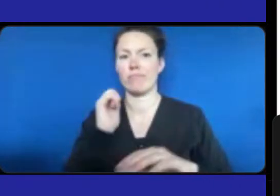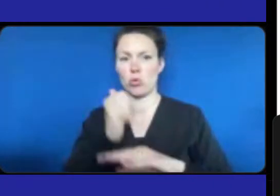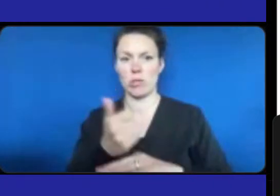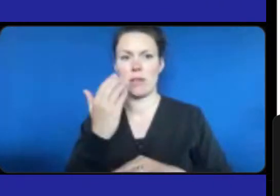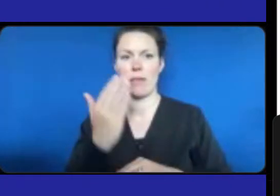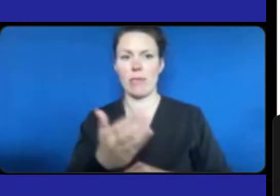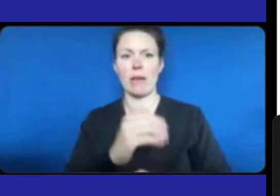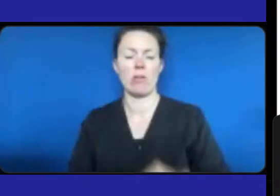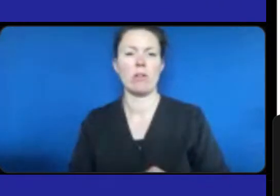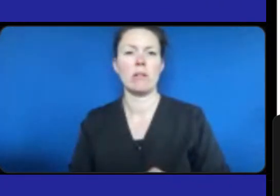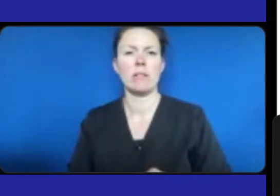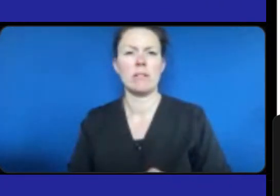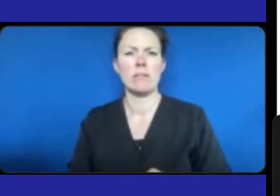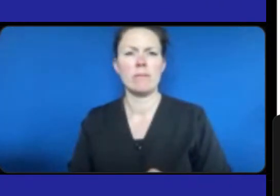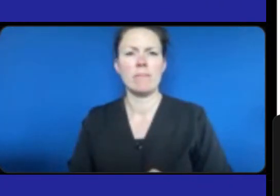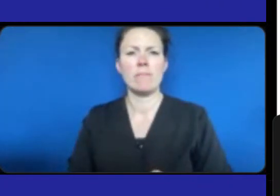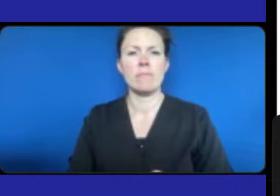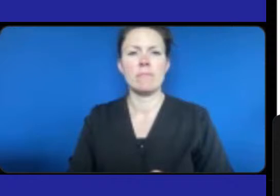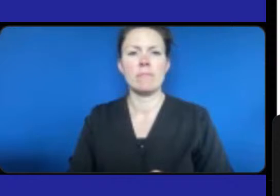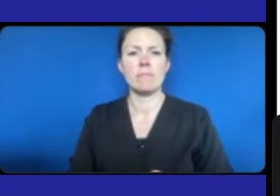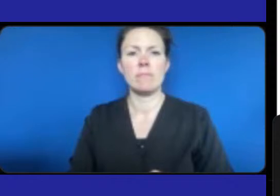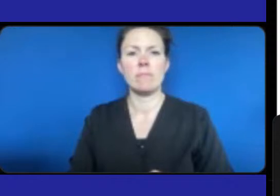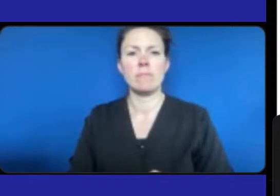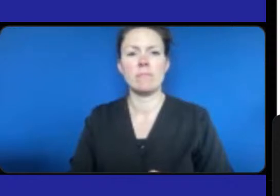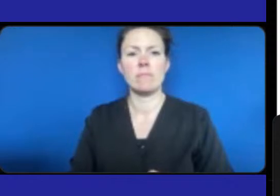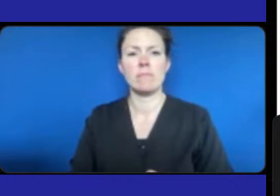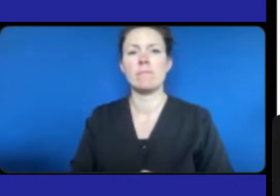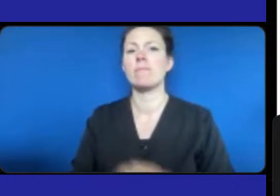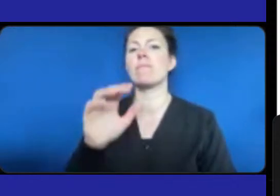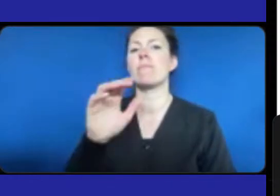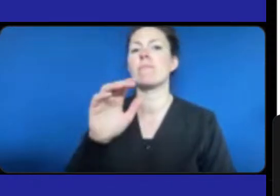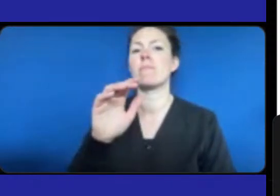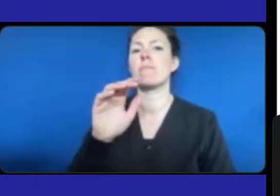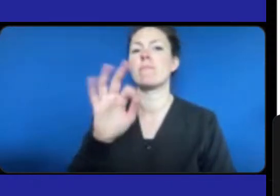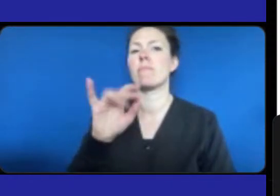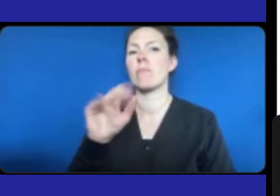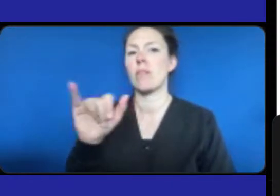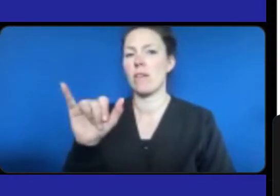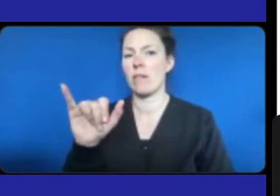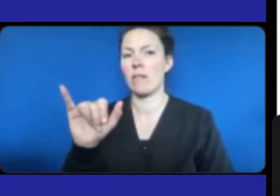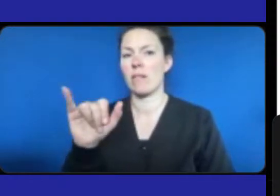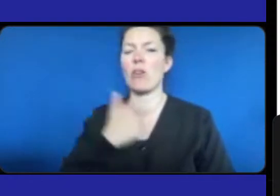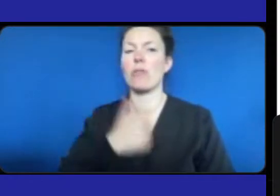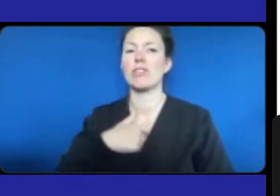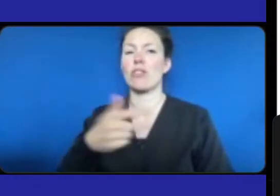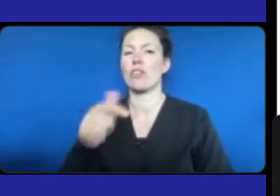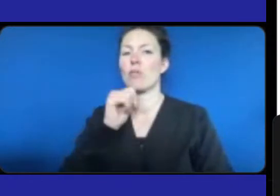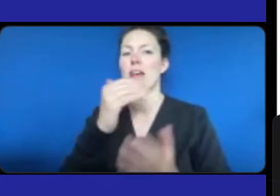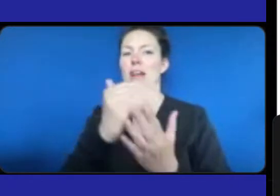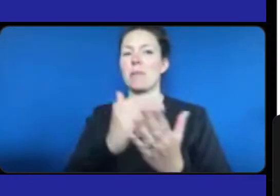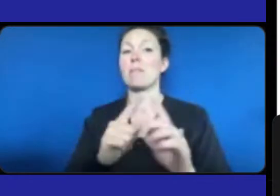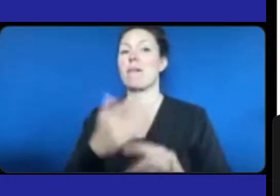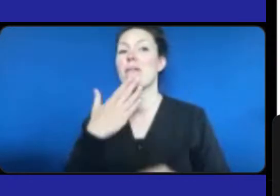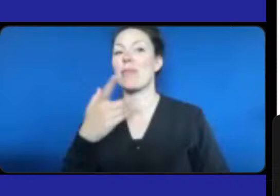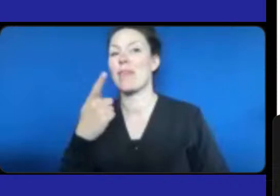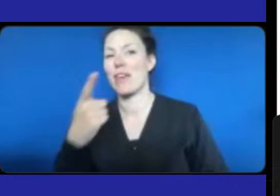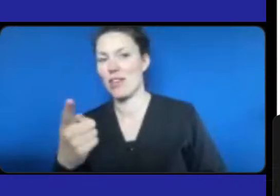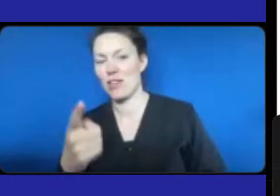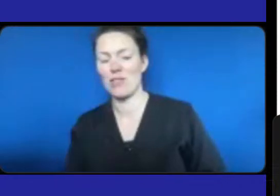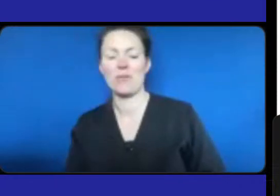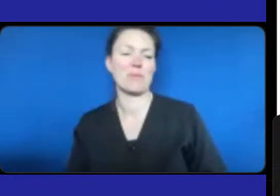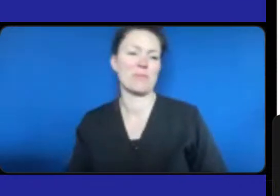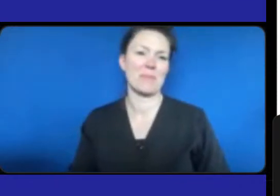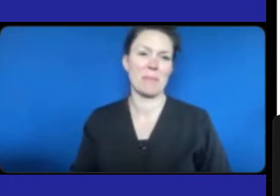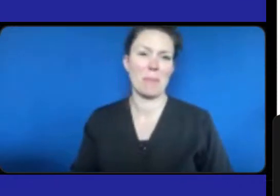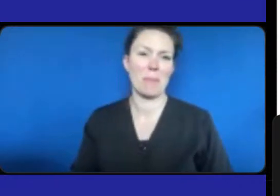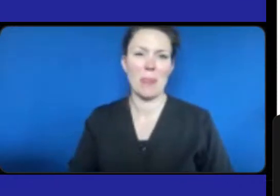set. Penny also say yes. Oh, Penny, I'm yes, sorry, you're not on my list, but thank you. I'm delighted. Okay. Thank